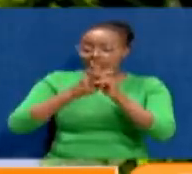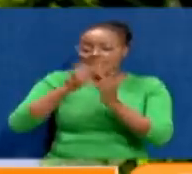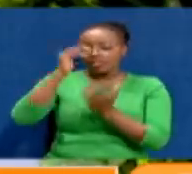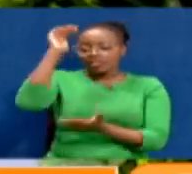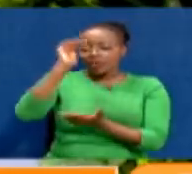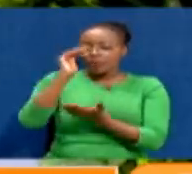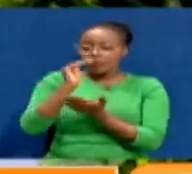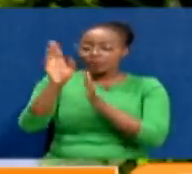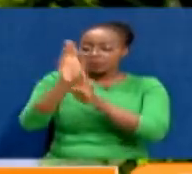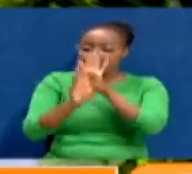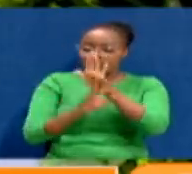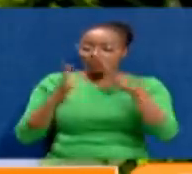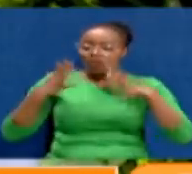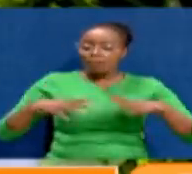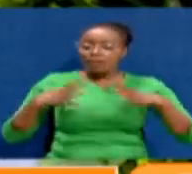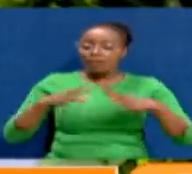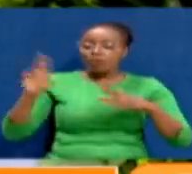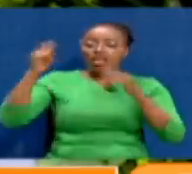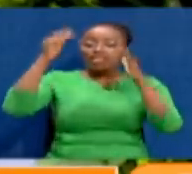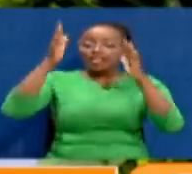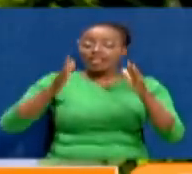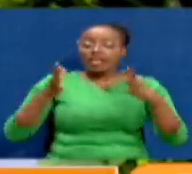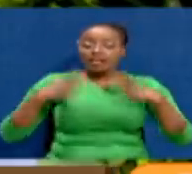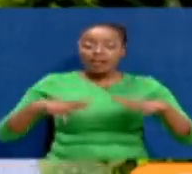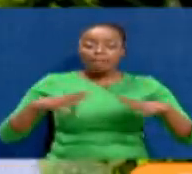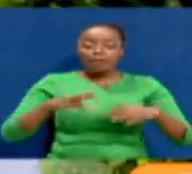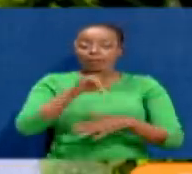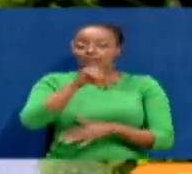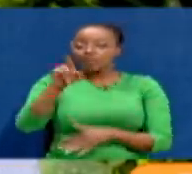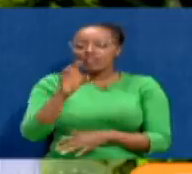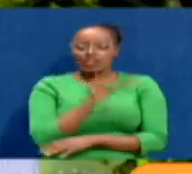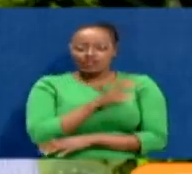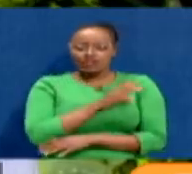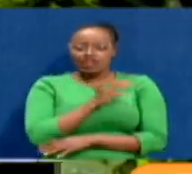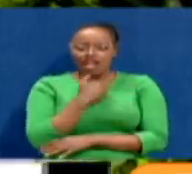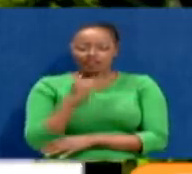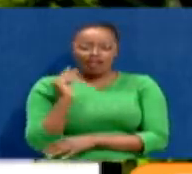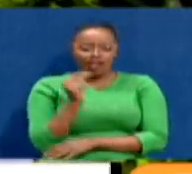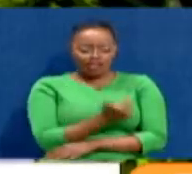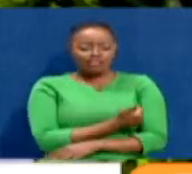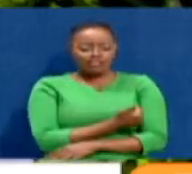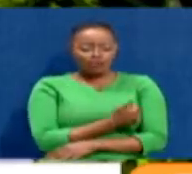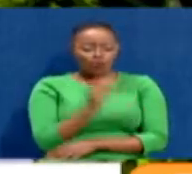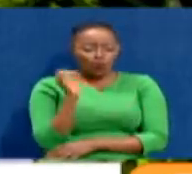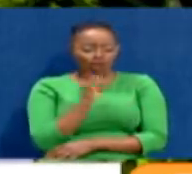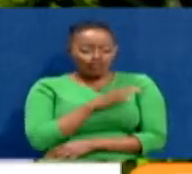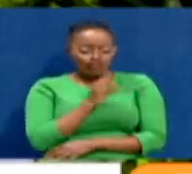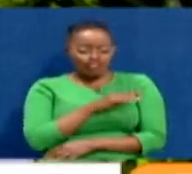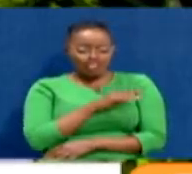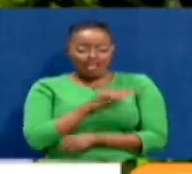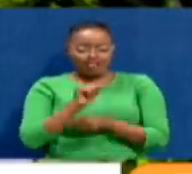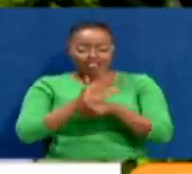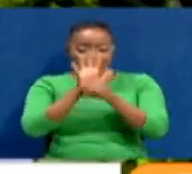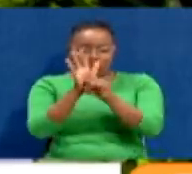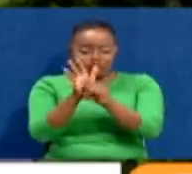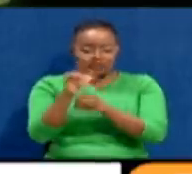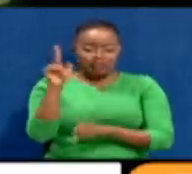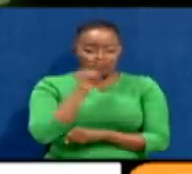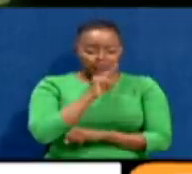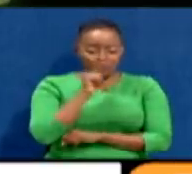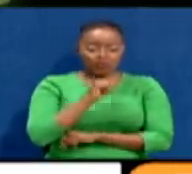the rules, the Kenyan public was very fearful. We were very much afraid of